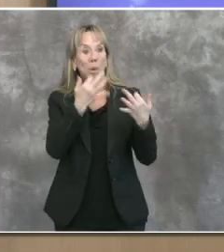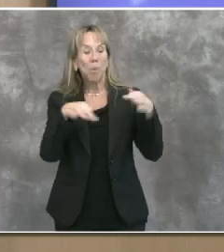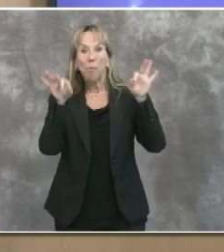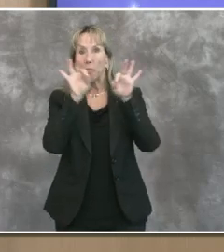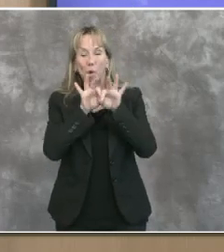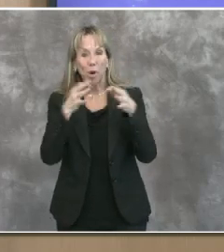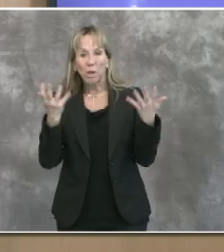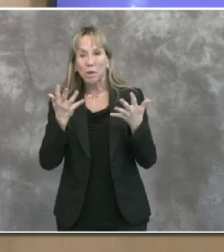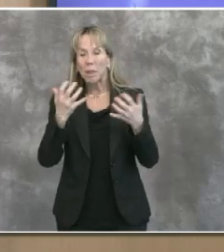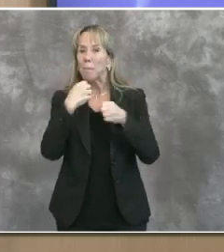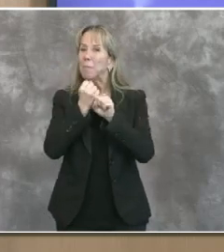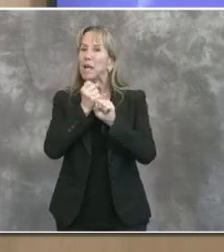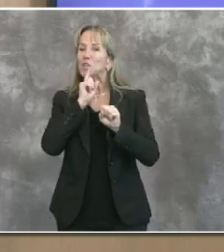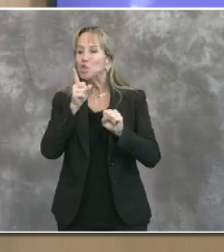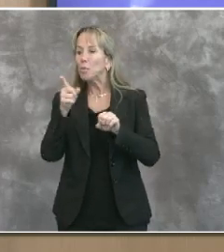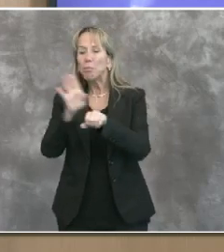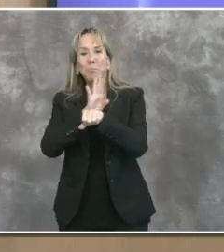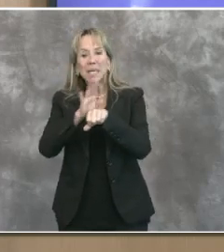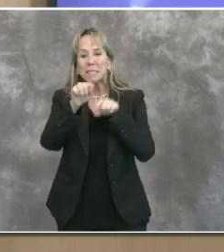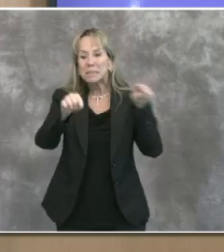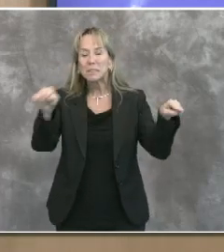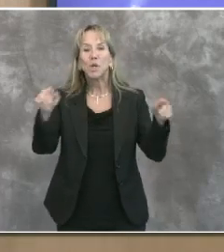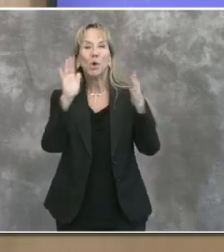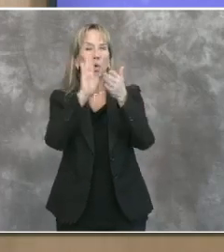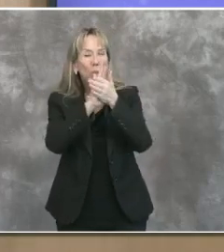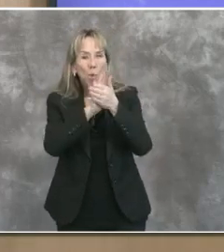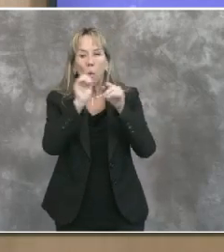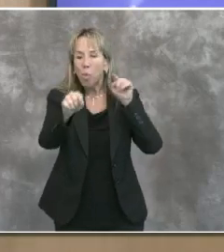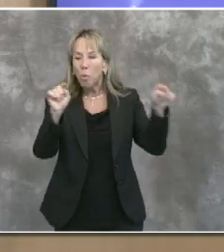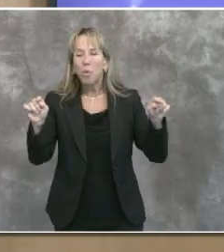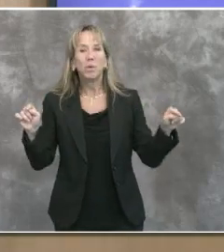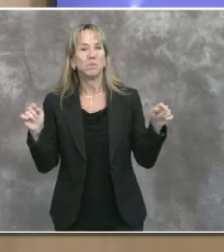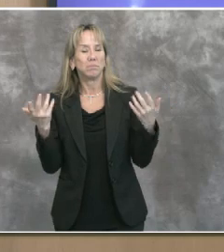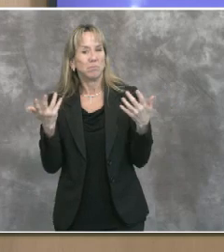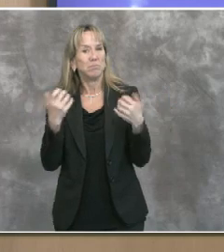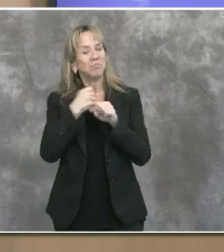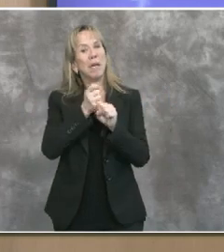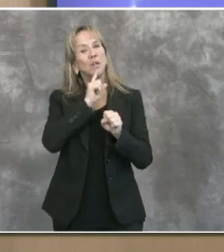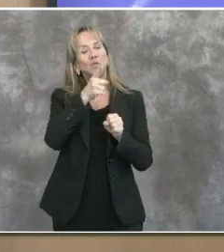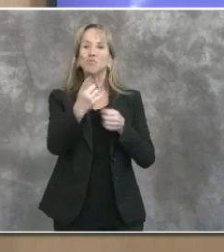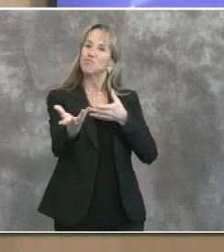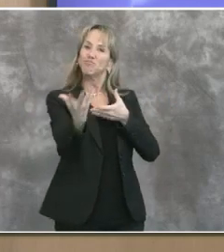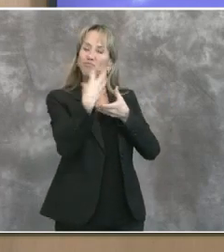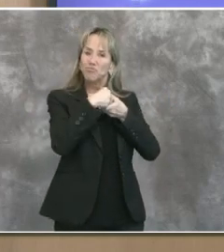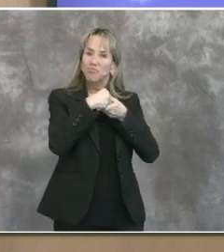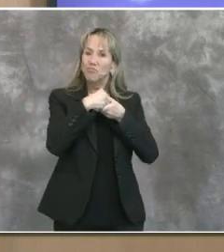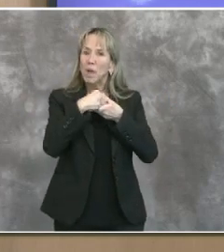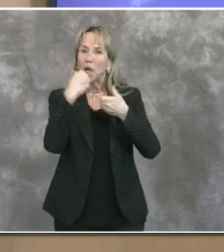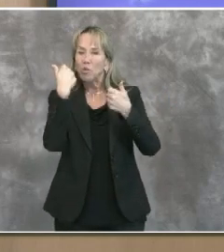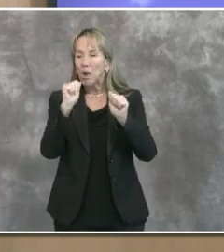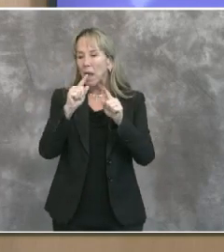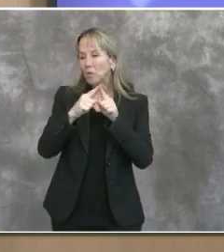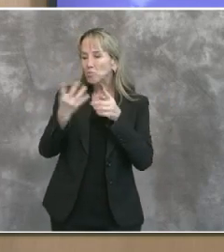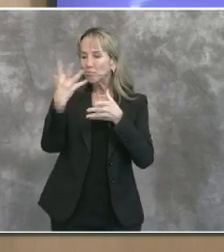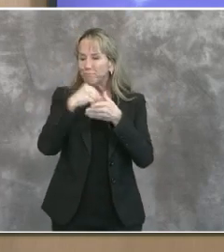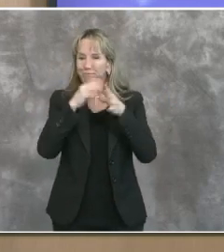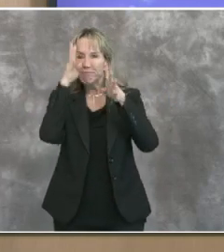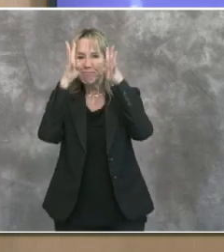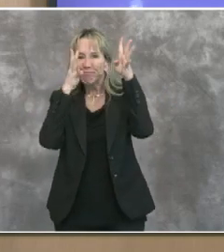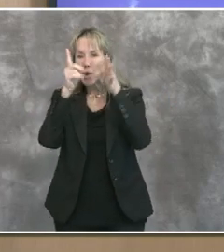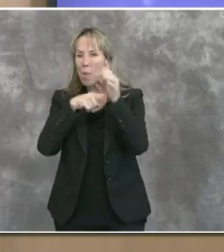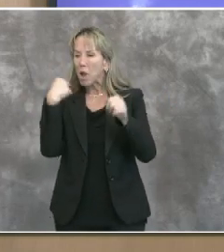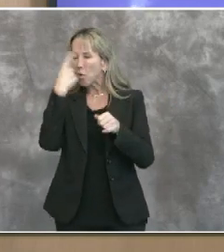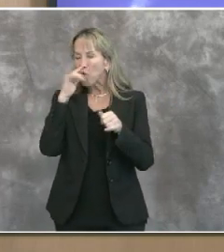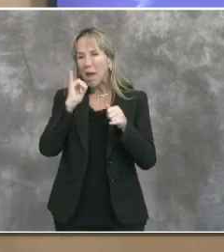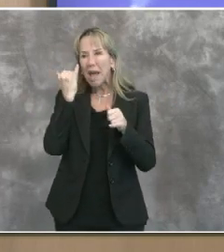of that was engaging with sectors like businesses and schools to engage in a reimagining or a redesign of